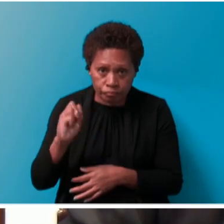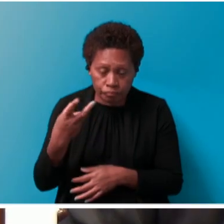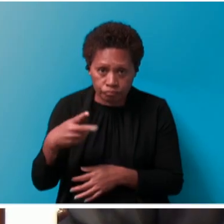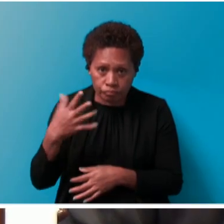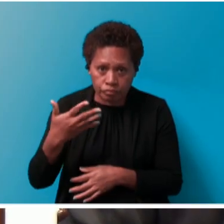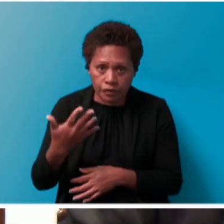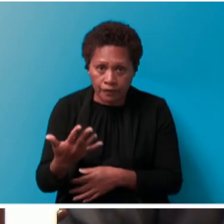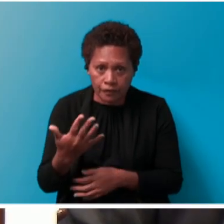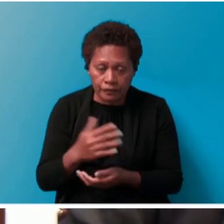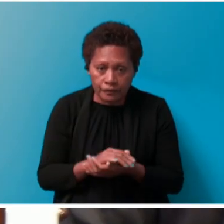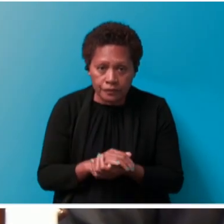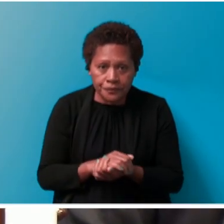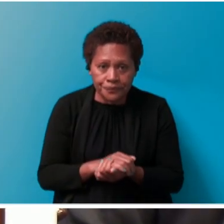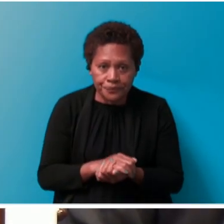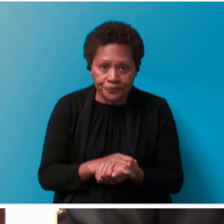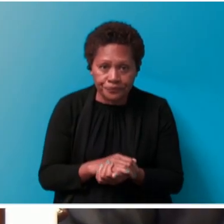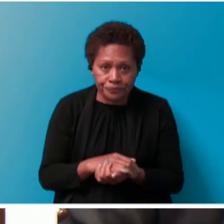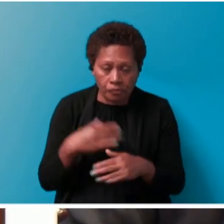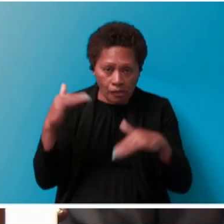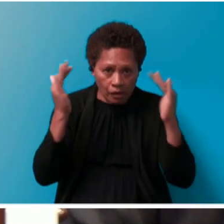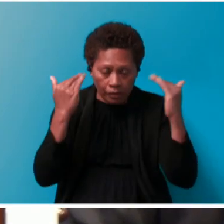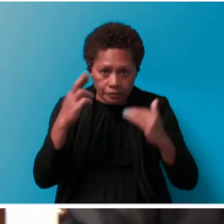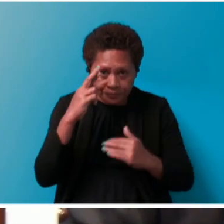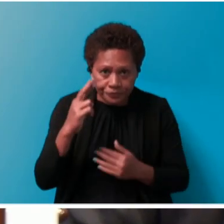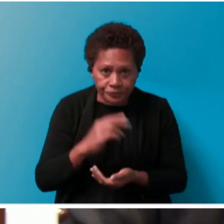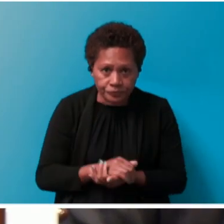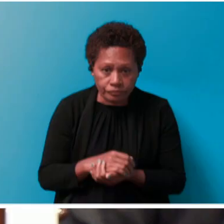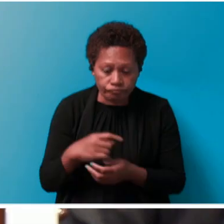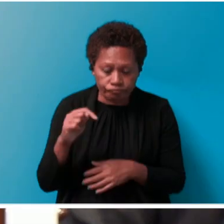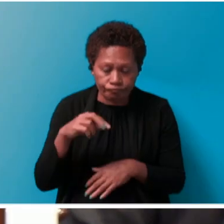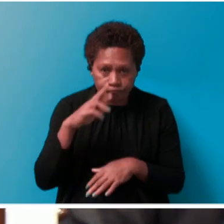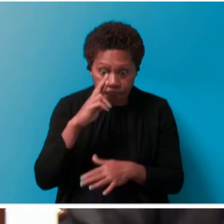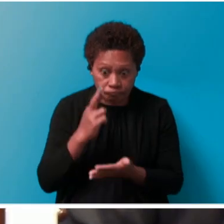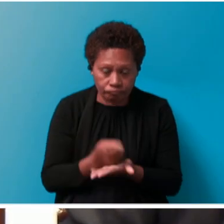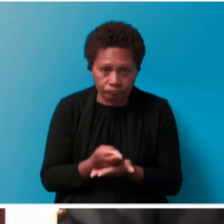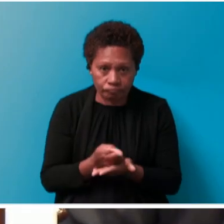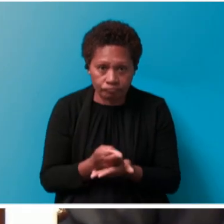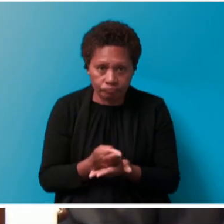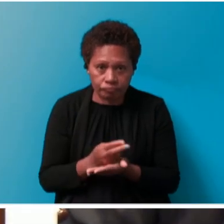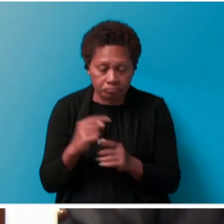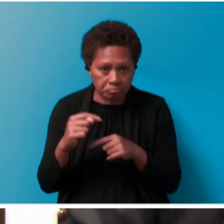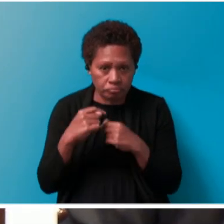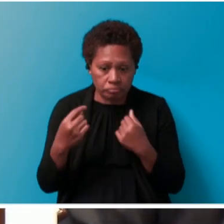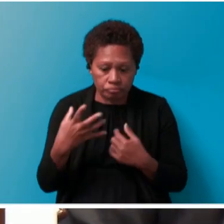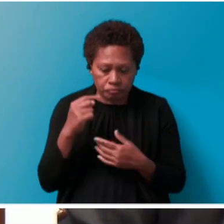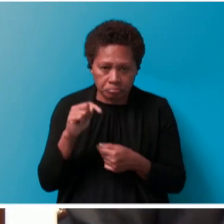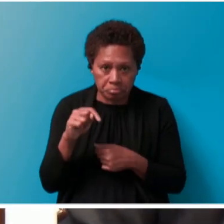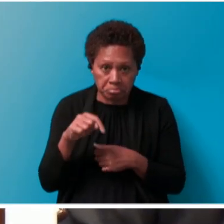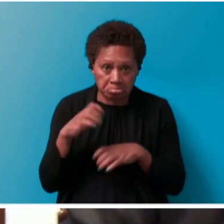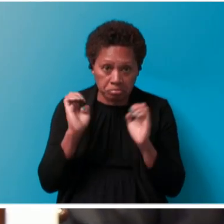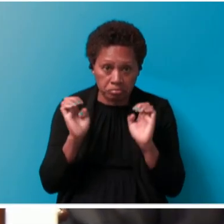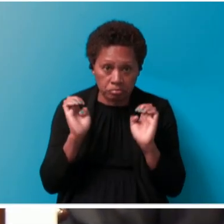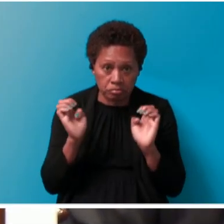2025. Mr. Speaker, sir, this is a reality, and we must confront with urgency